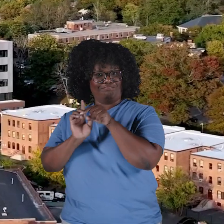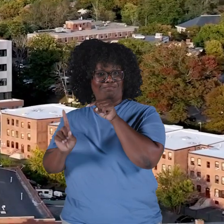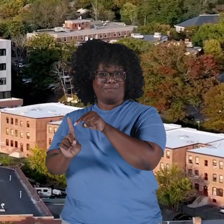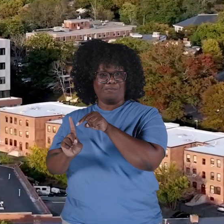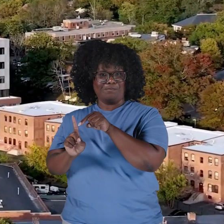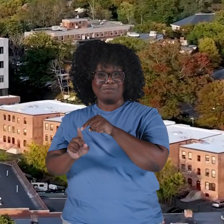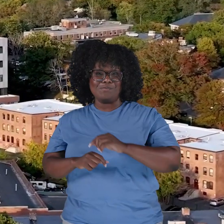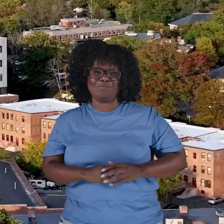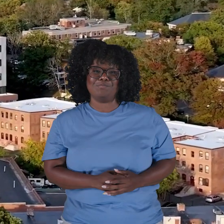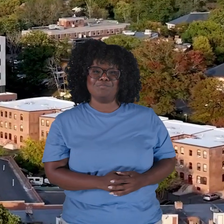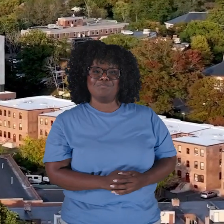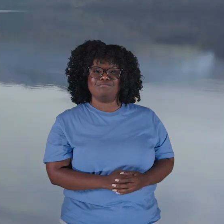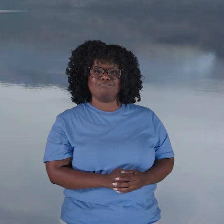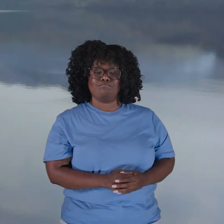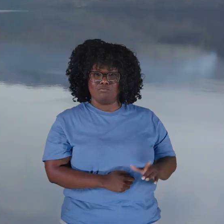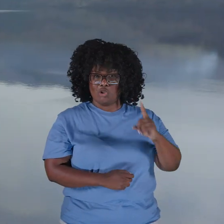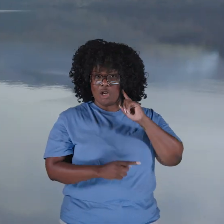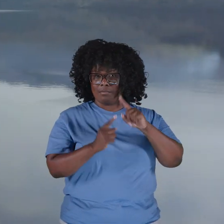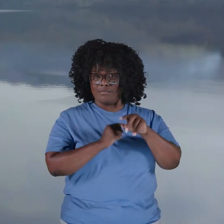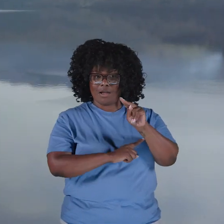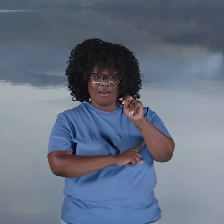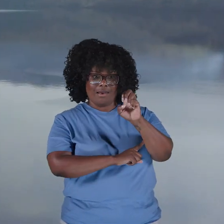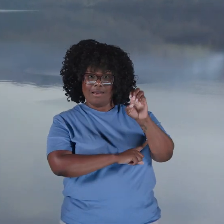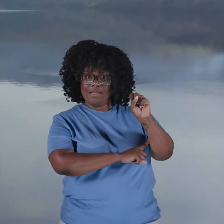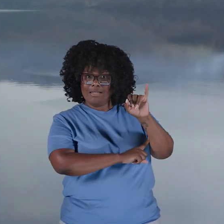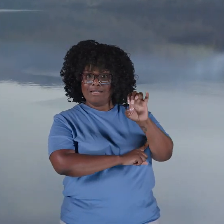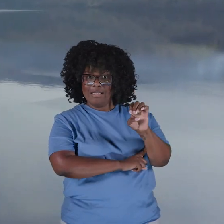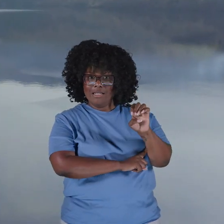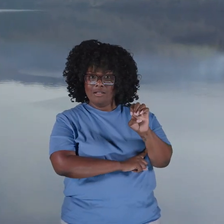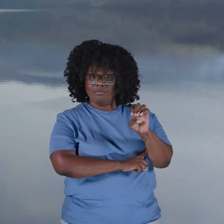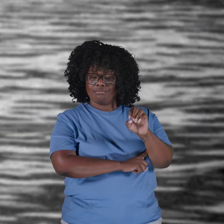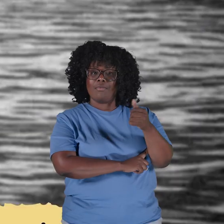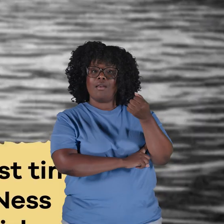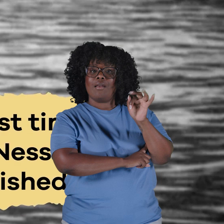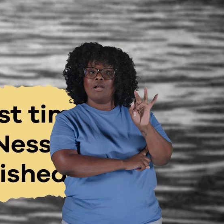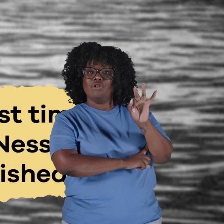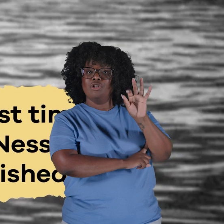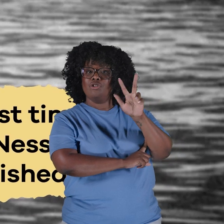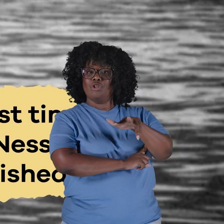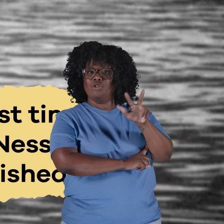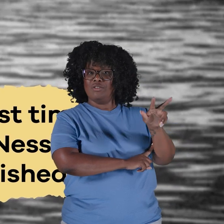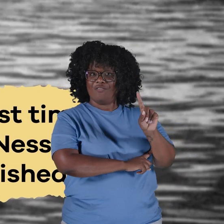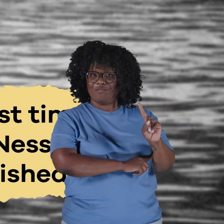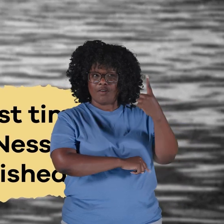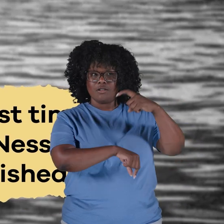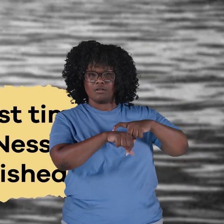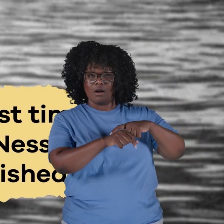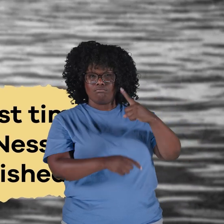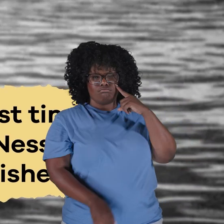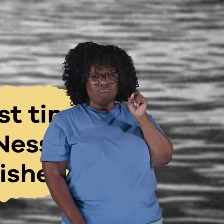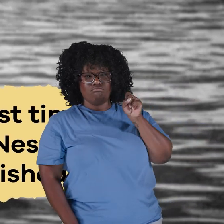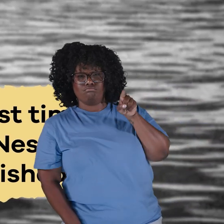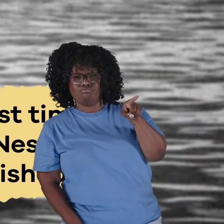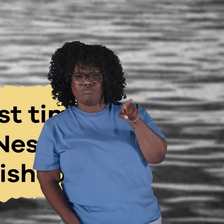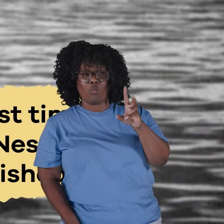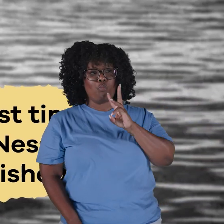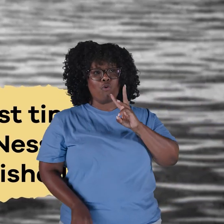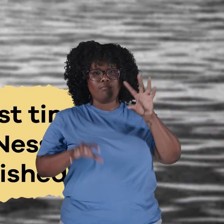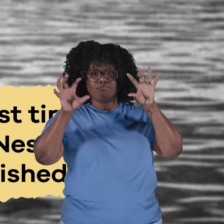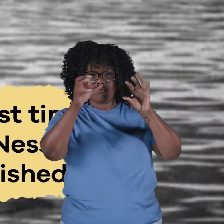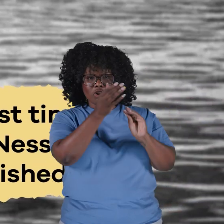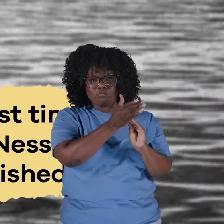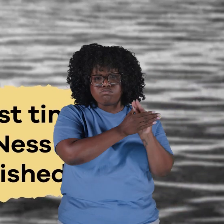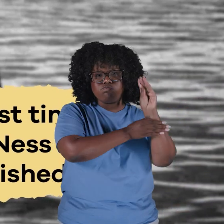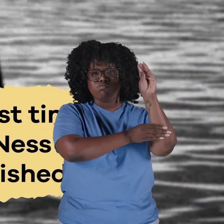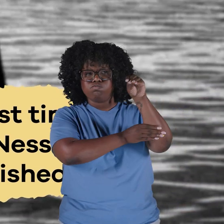this speech's success. Ever heard of Nessie? August 1933 was the first time